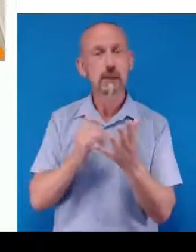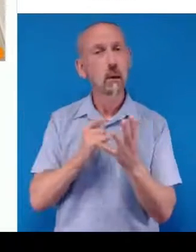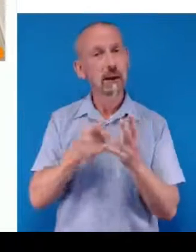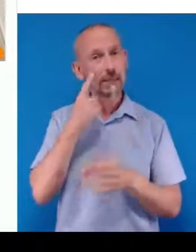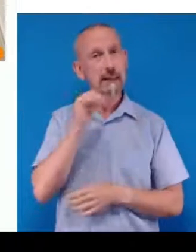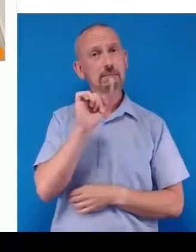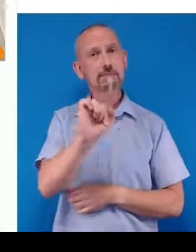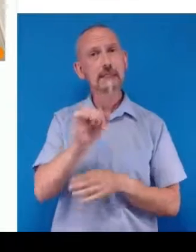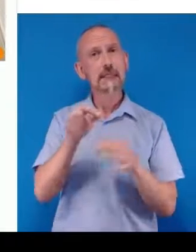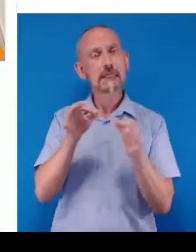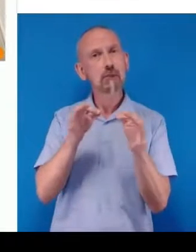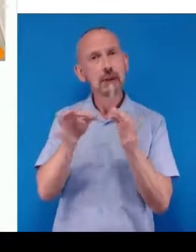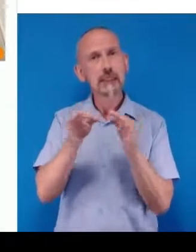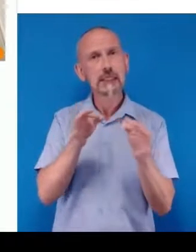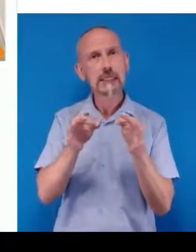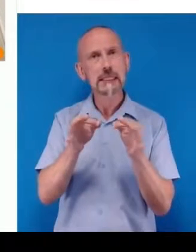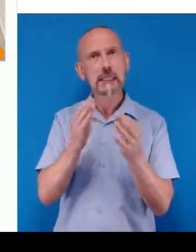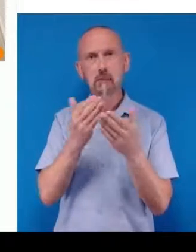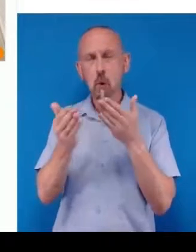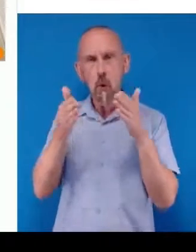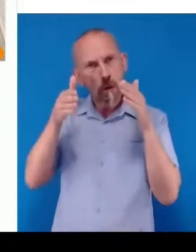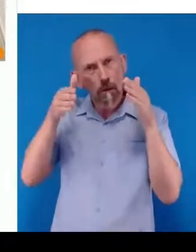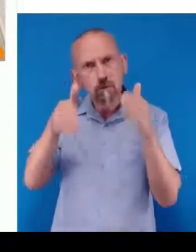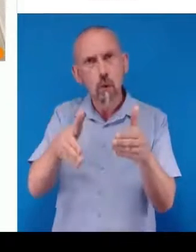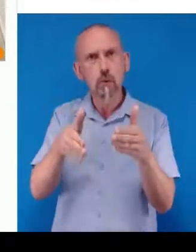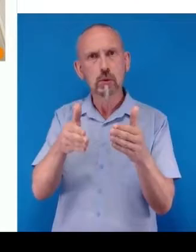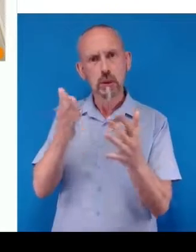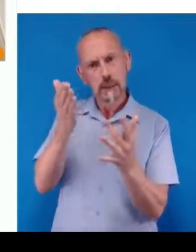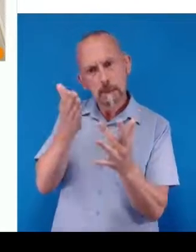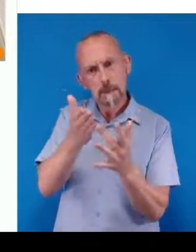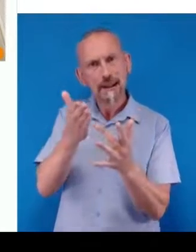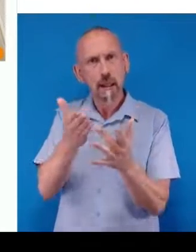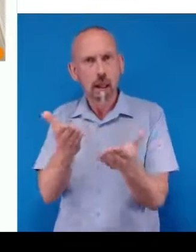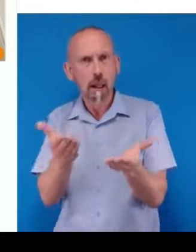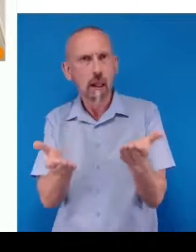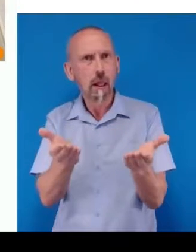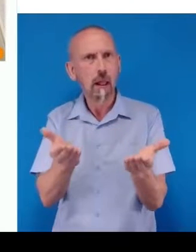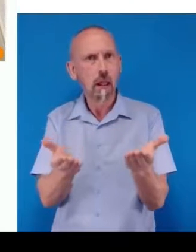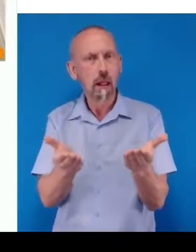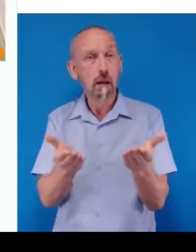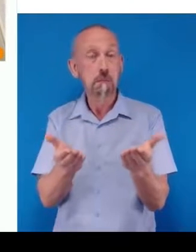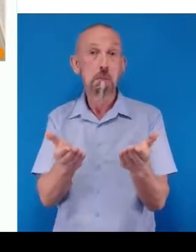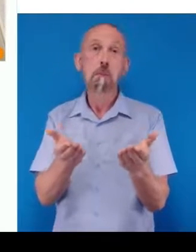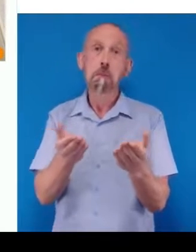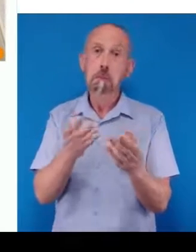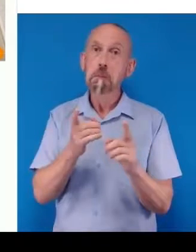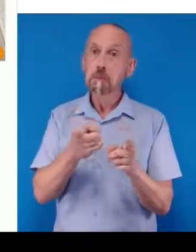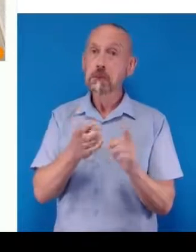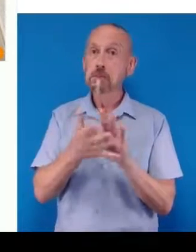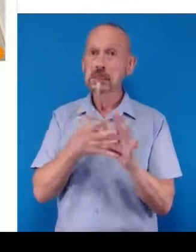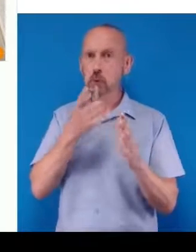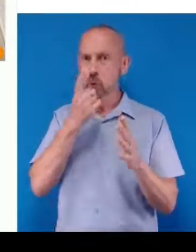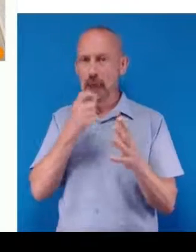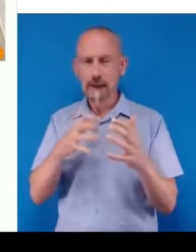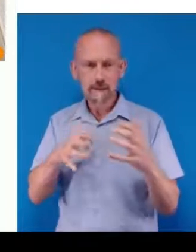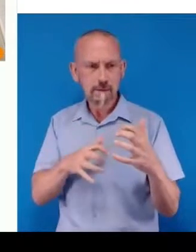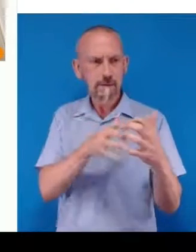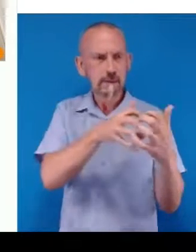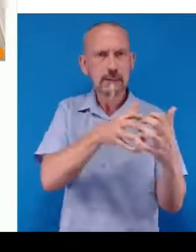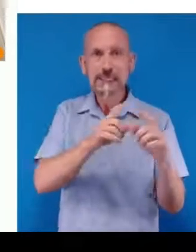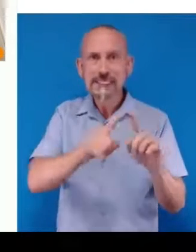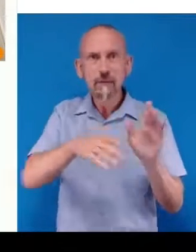middle, to be able to, you know, be interoperable with multiple platforms and